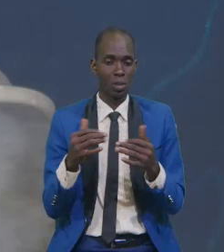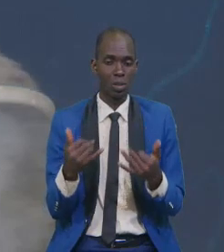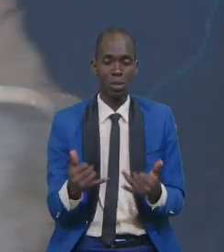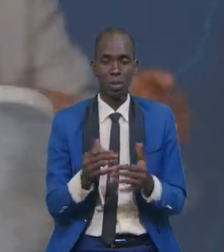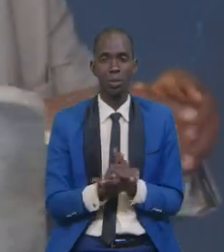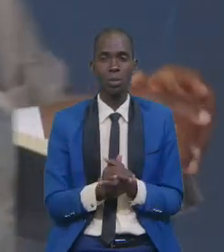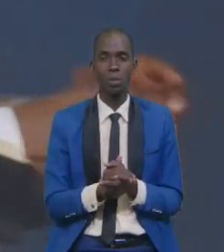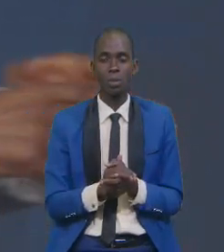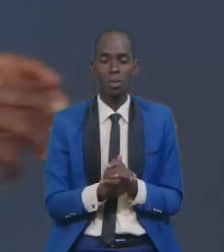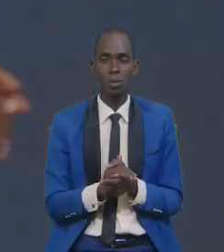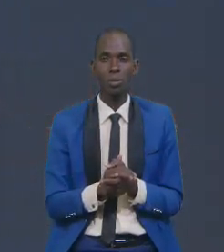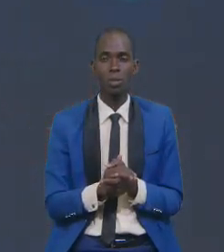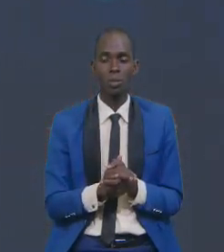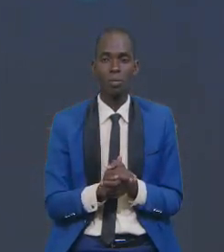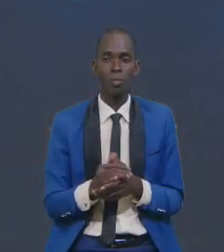and have